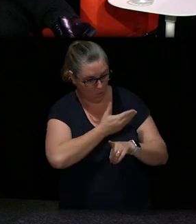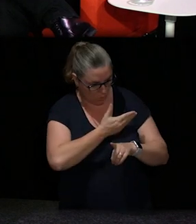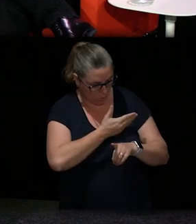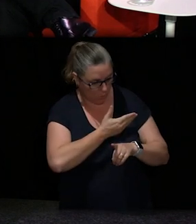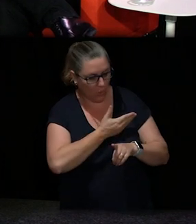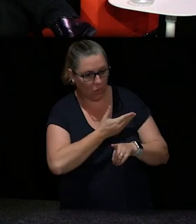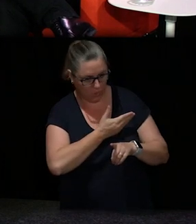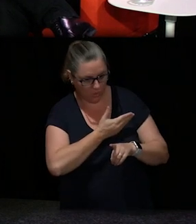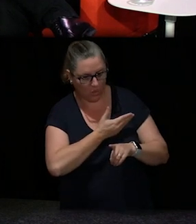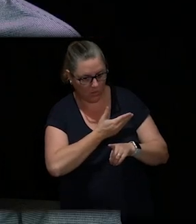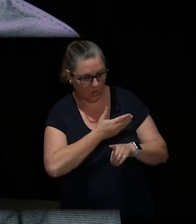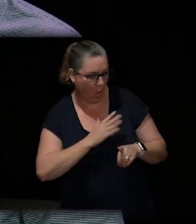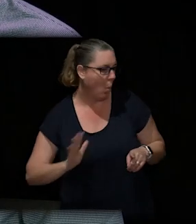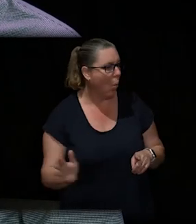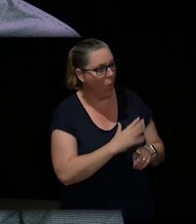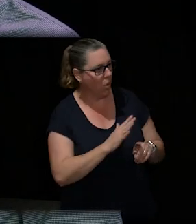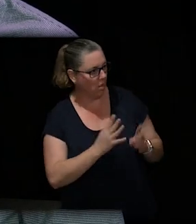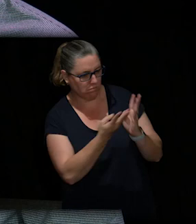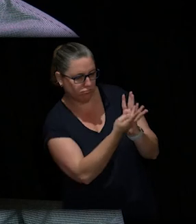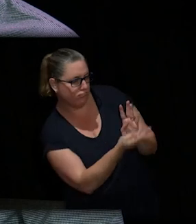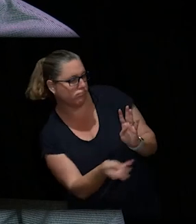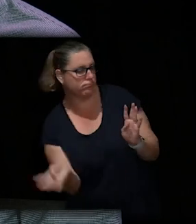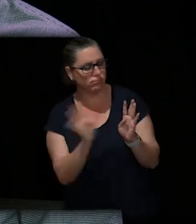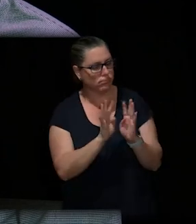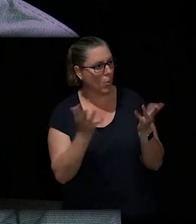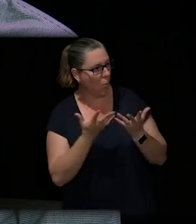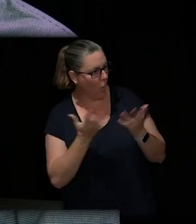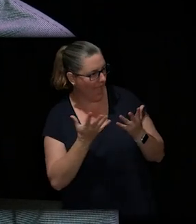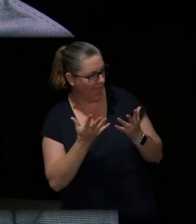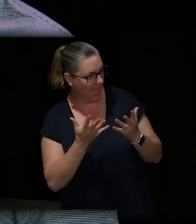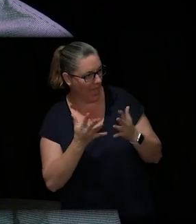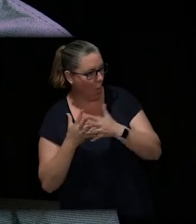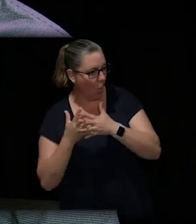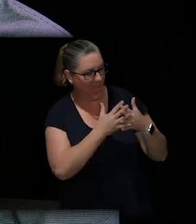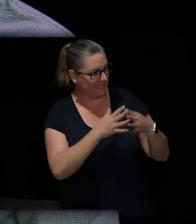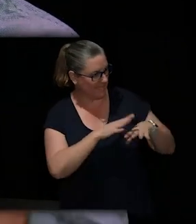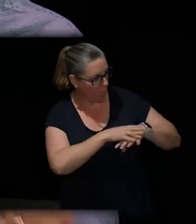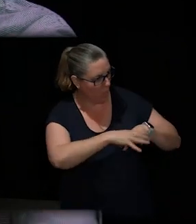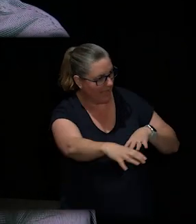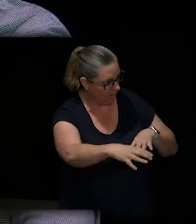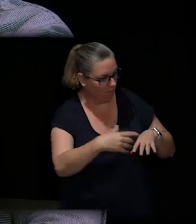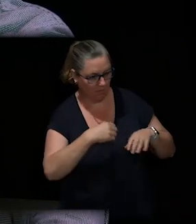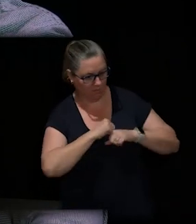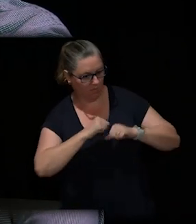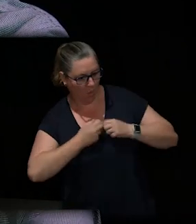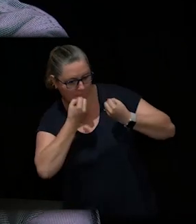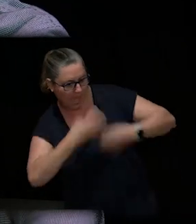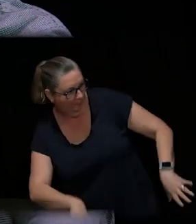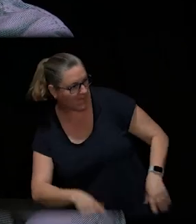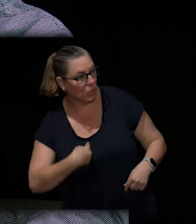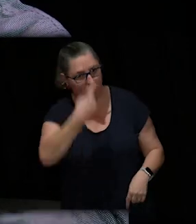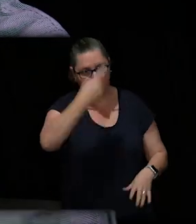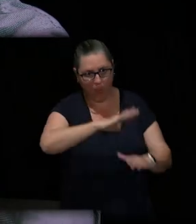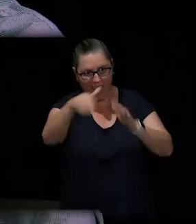we had all gathered in the West Wing for a party because we thought that our time was ending. We were passing the baton to Hillary